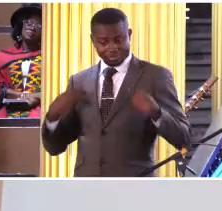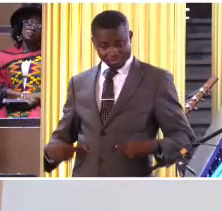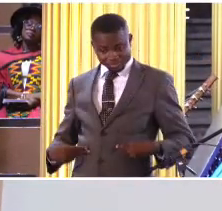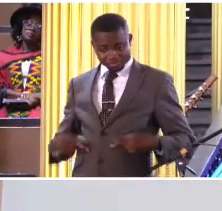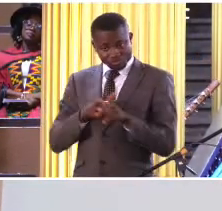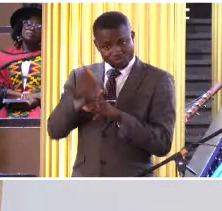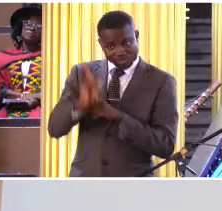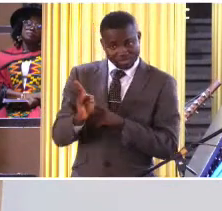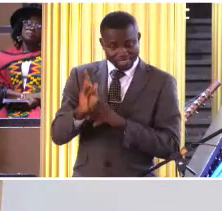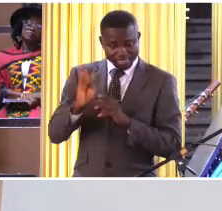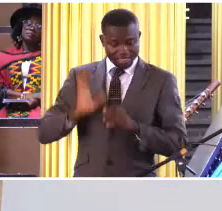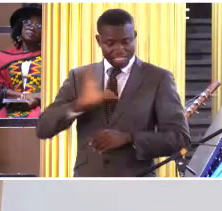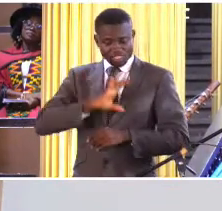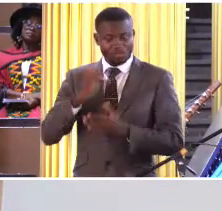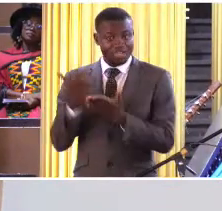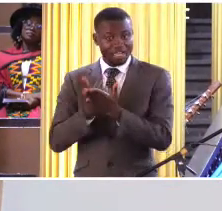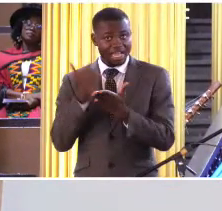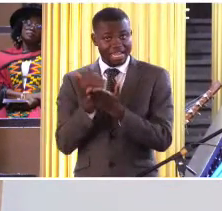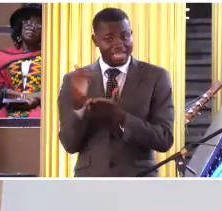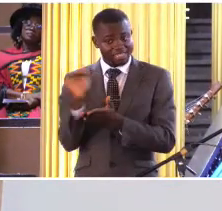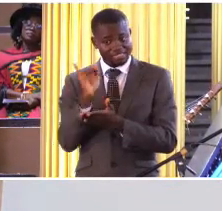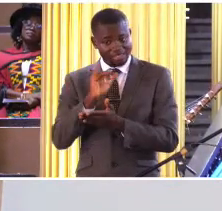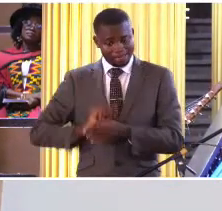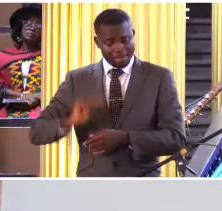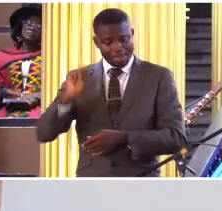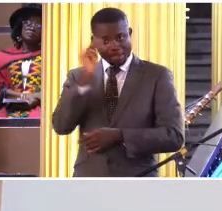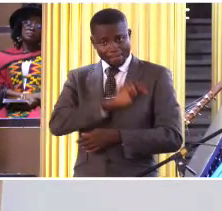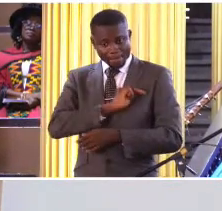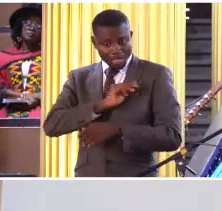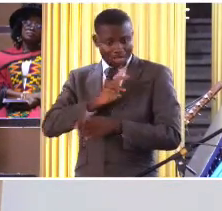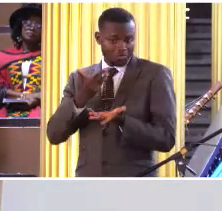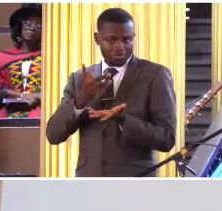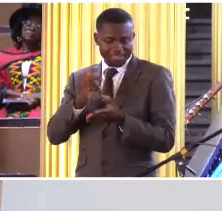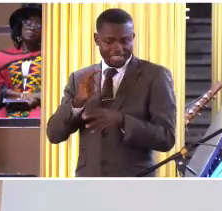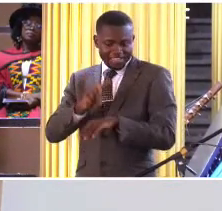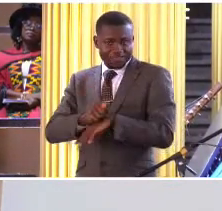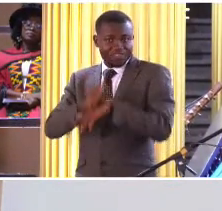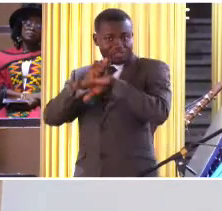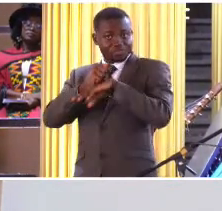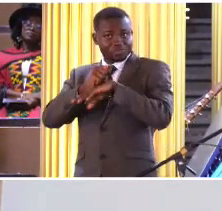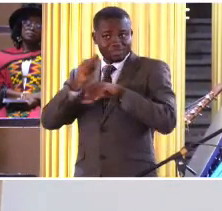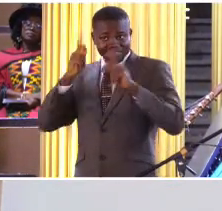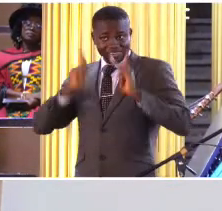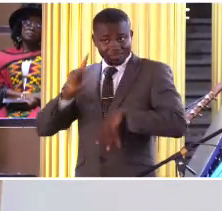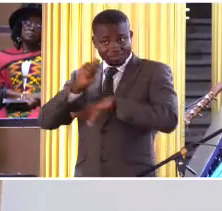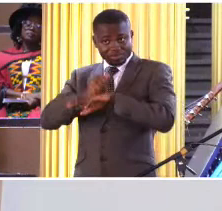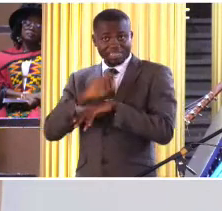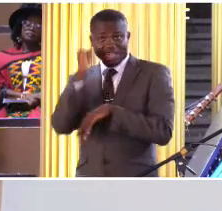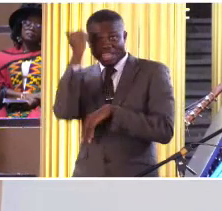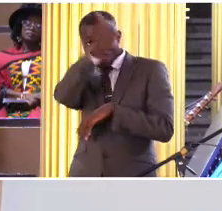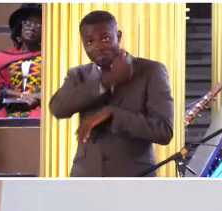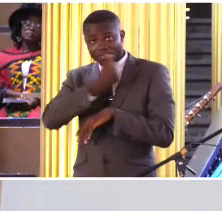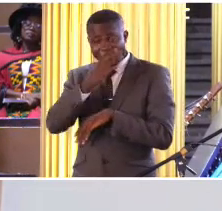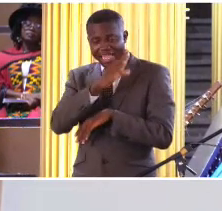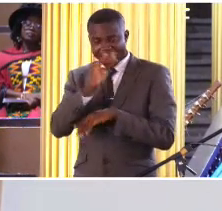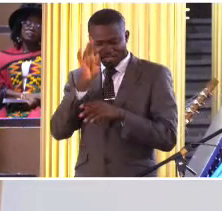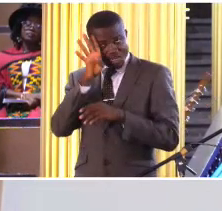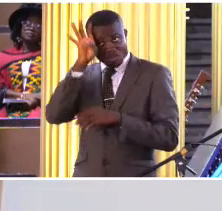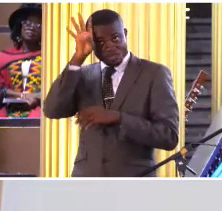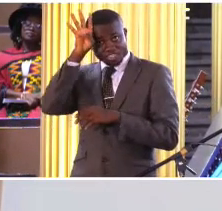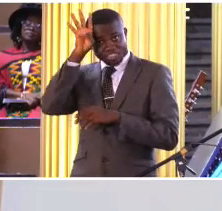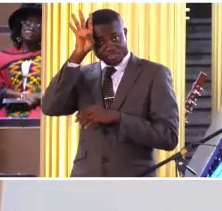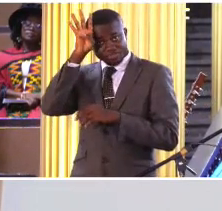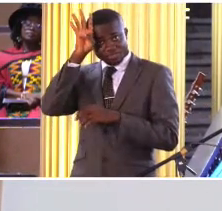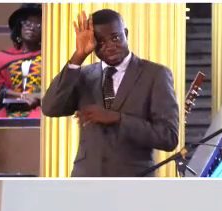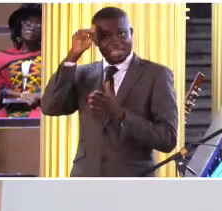and a member of the World Physiotherapy Africa and World Physiotherapy organizations.